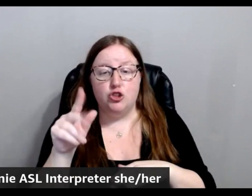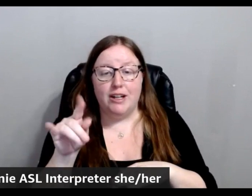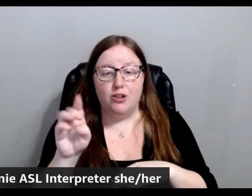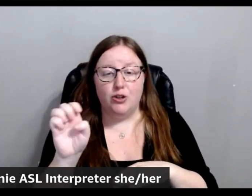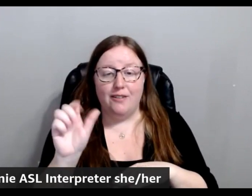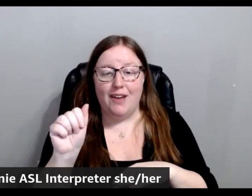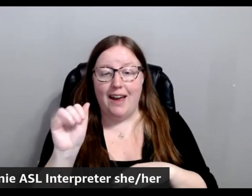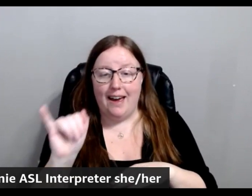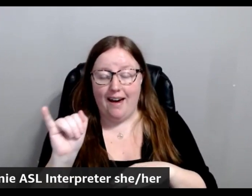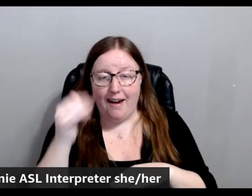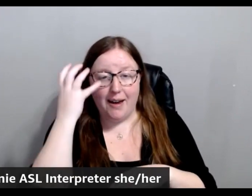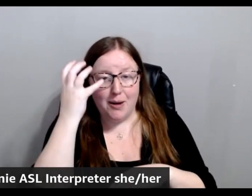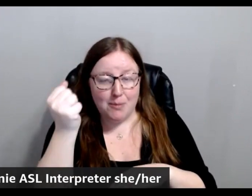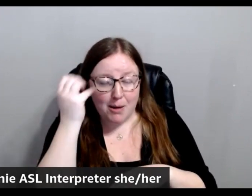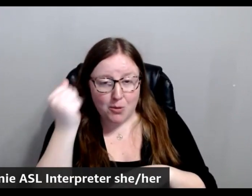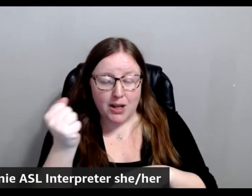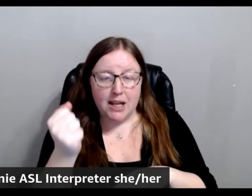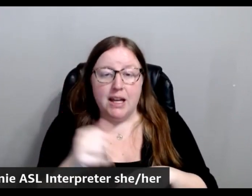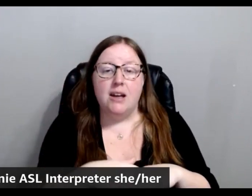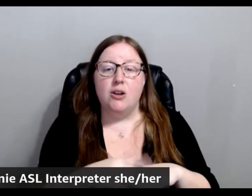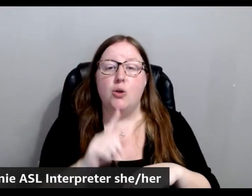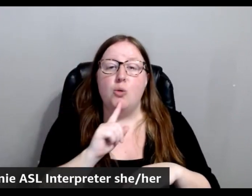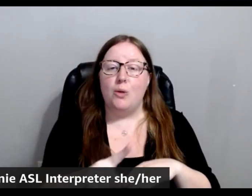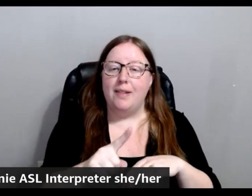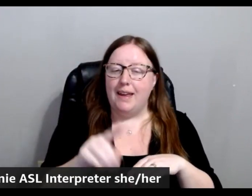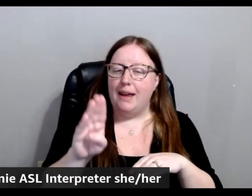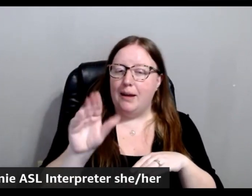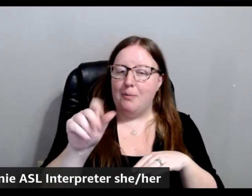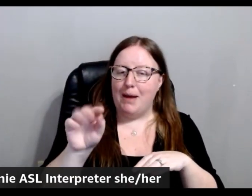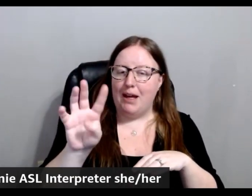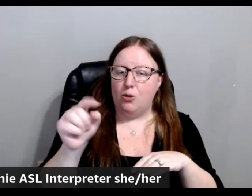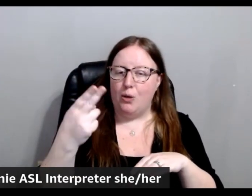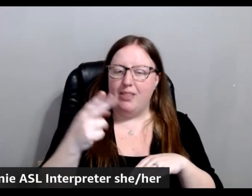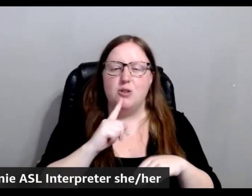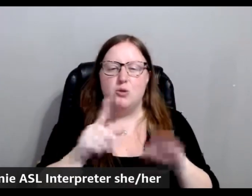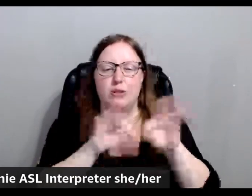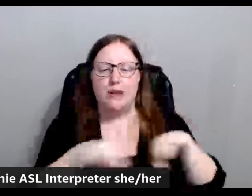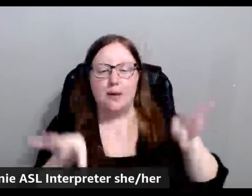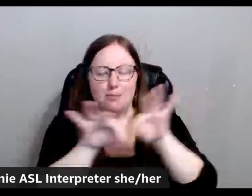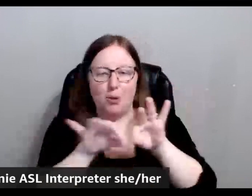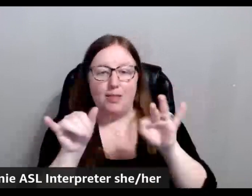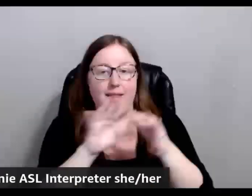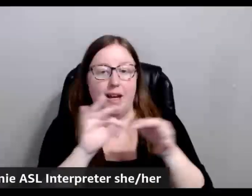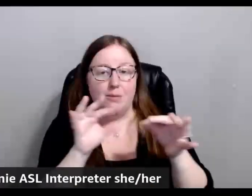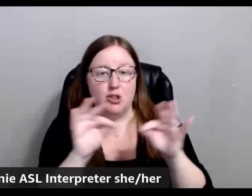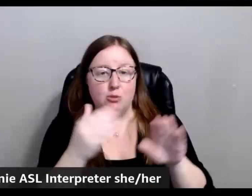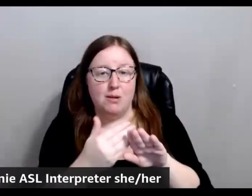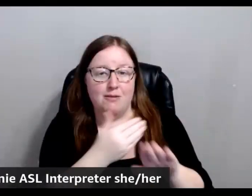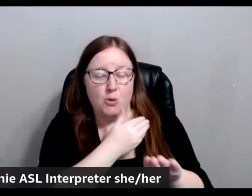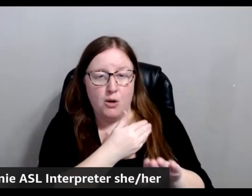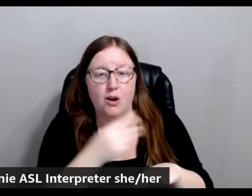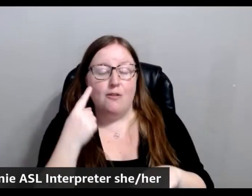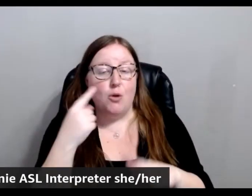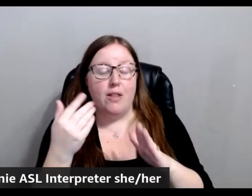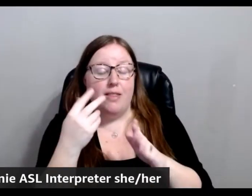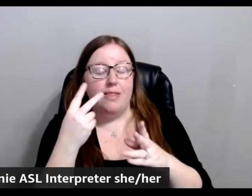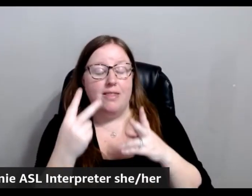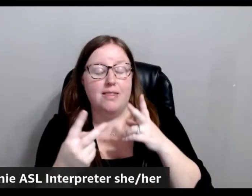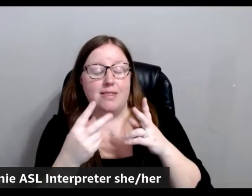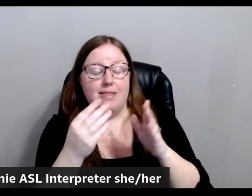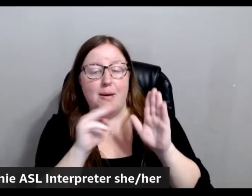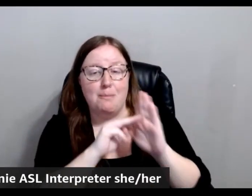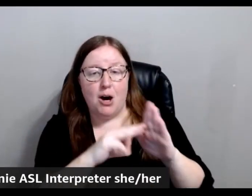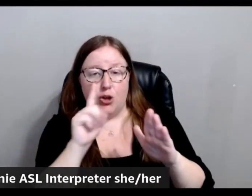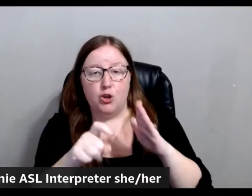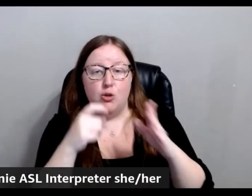inference, memory bandwidth is critical because you like I mentioned before in the case of the stable diffusion model, you need to run the